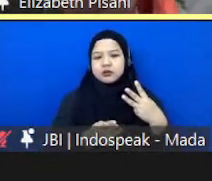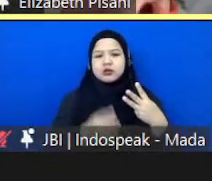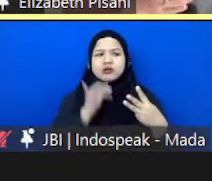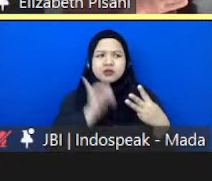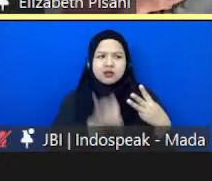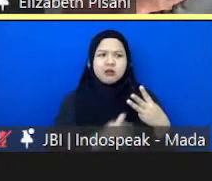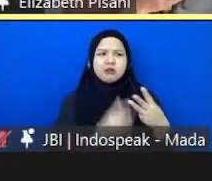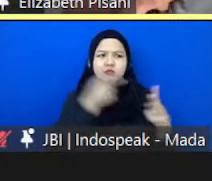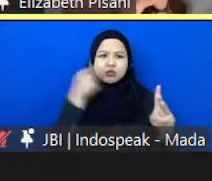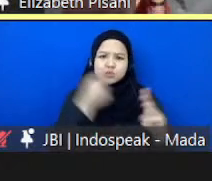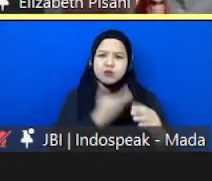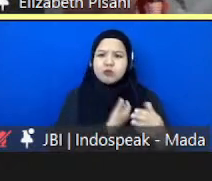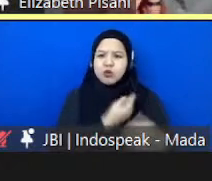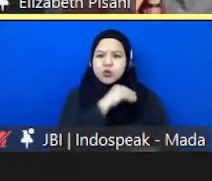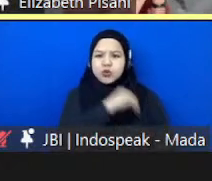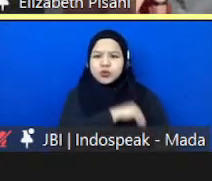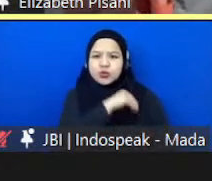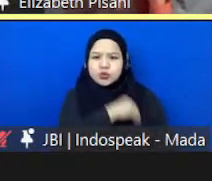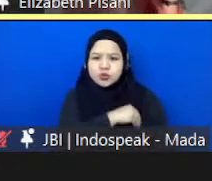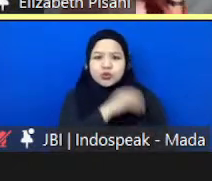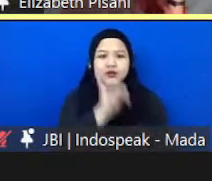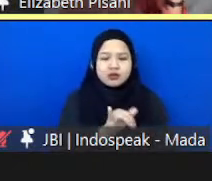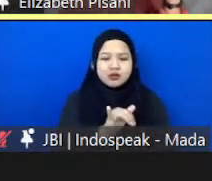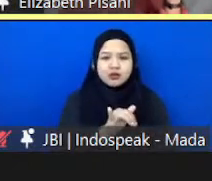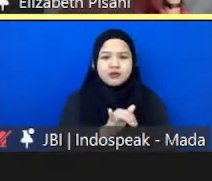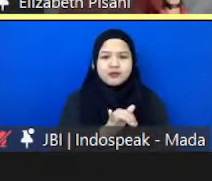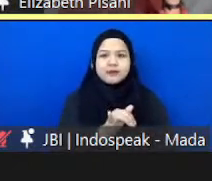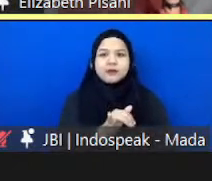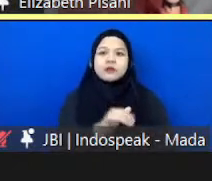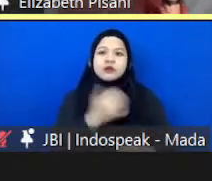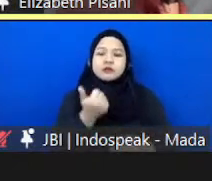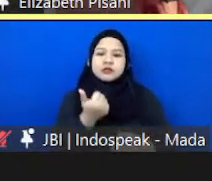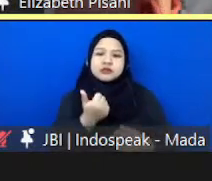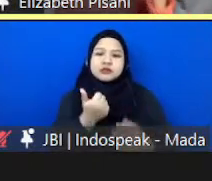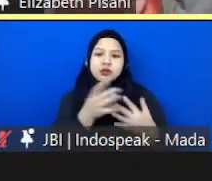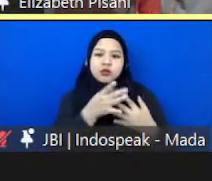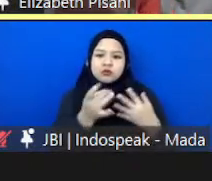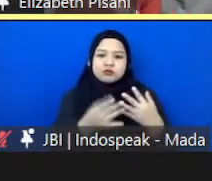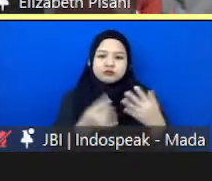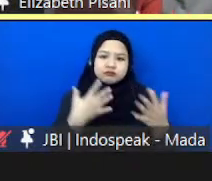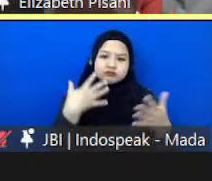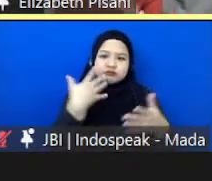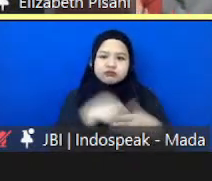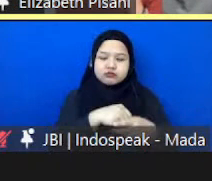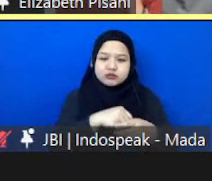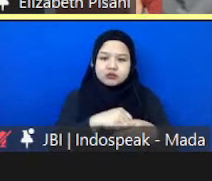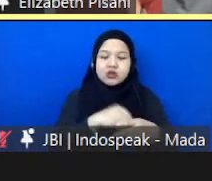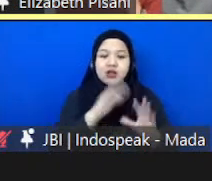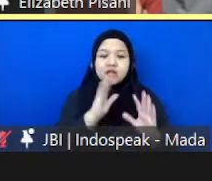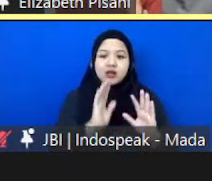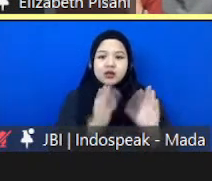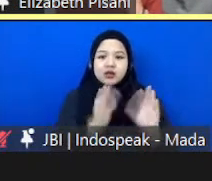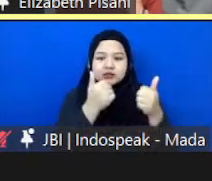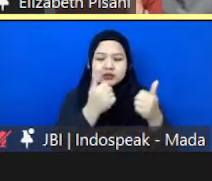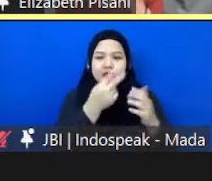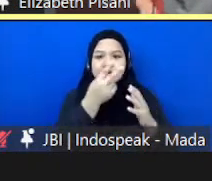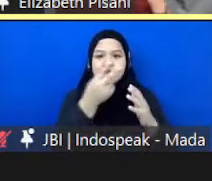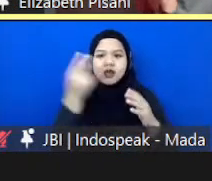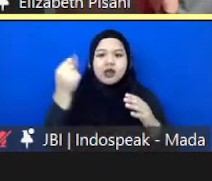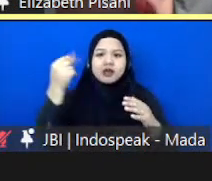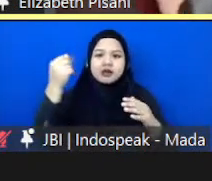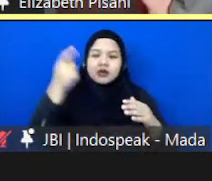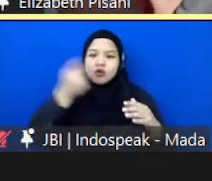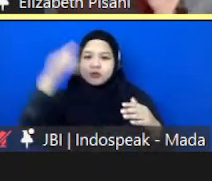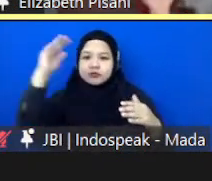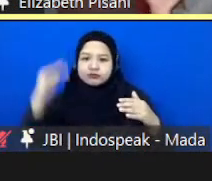So they want to keep their profit. They can either participate in the auction, and the result is going to be low price medicines. They